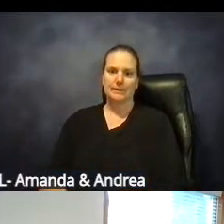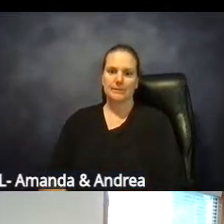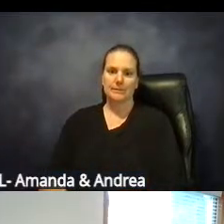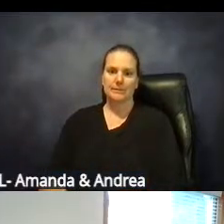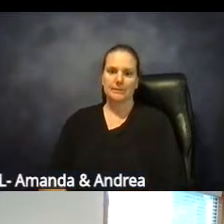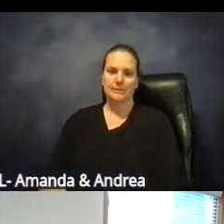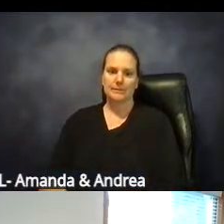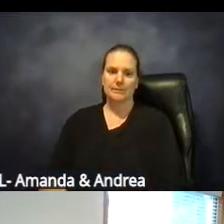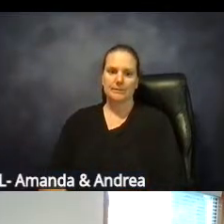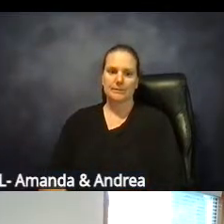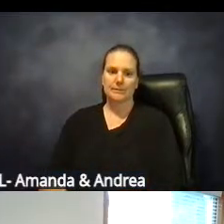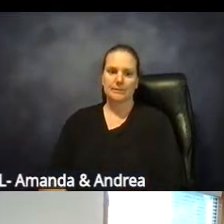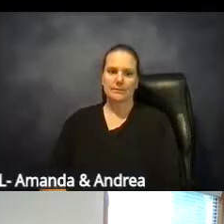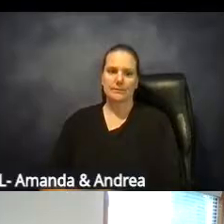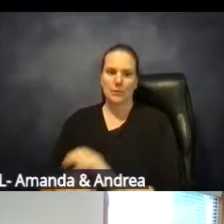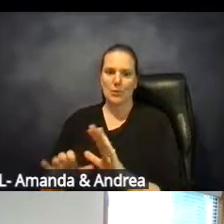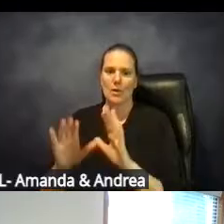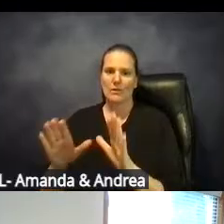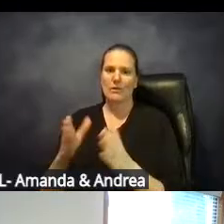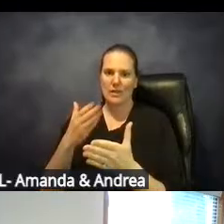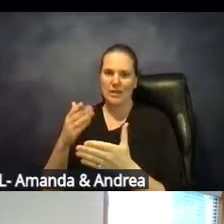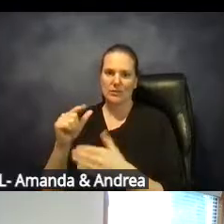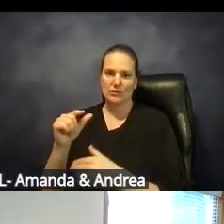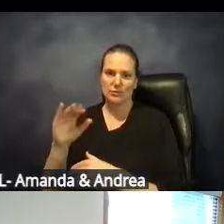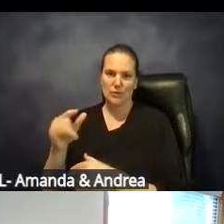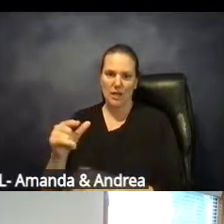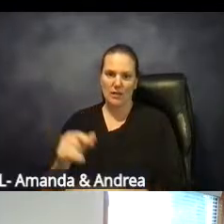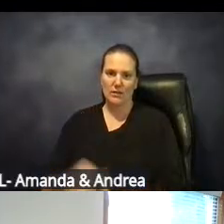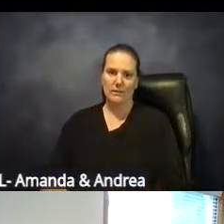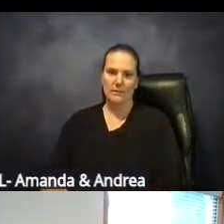Wonderful. Thanks, Greg.